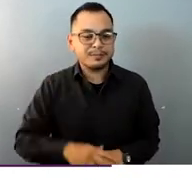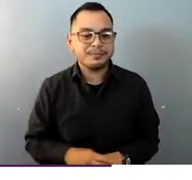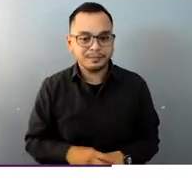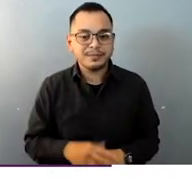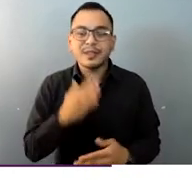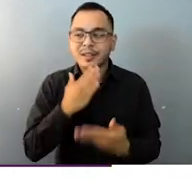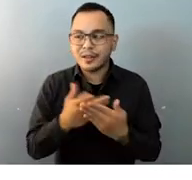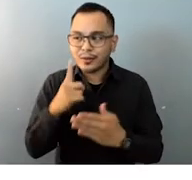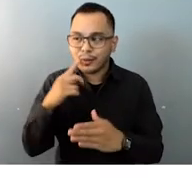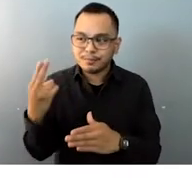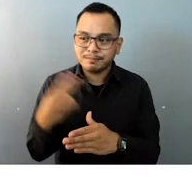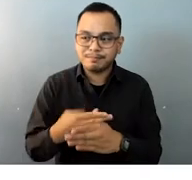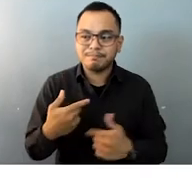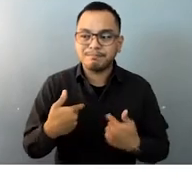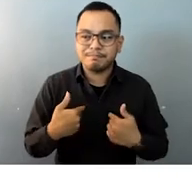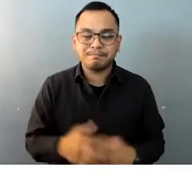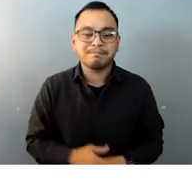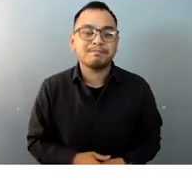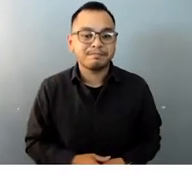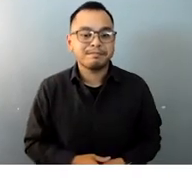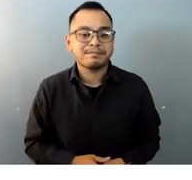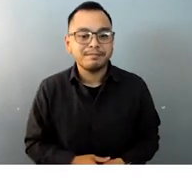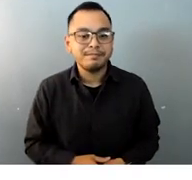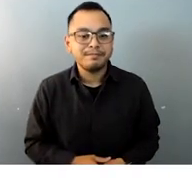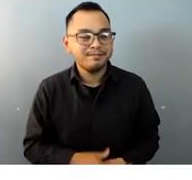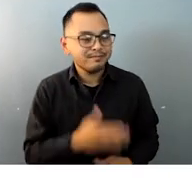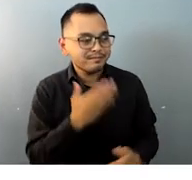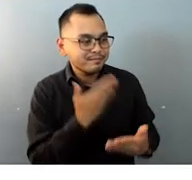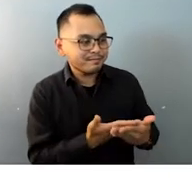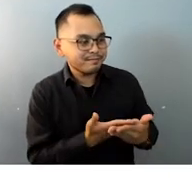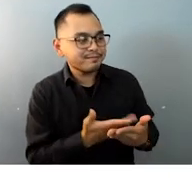Southern California. Thank you both for joining me.